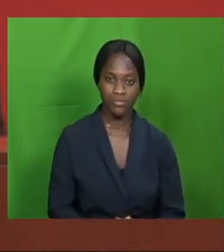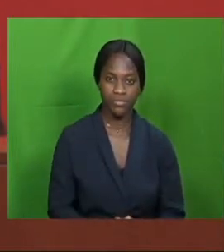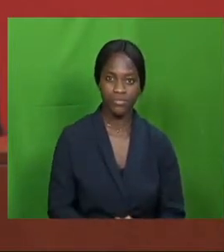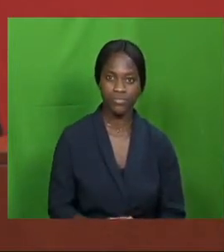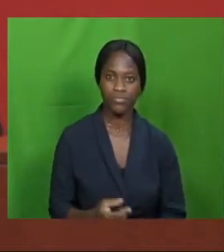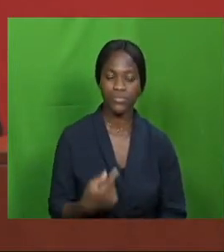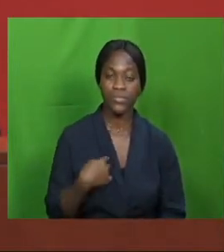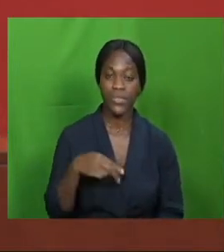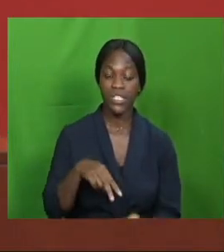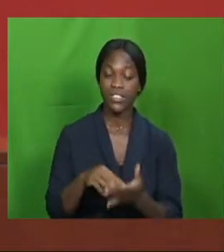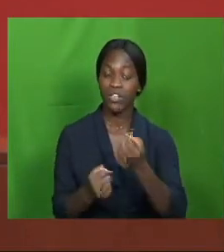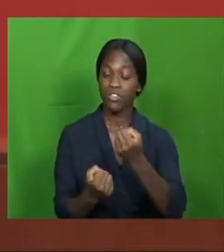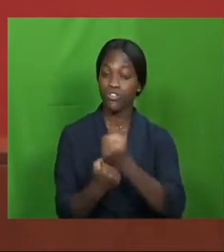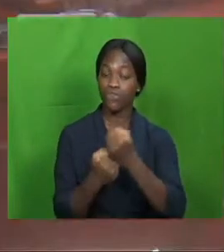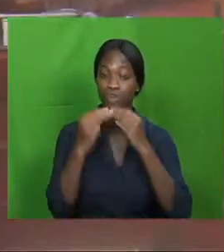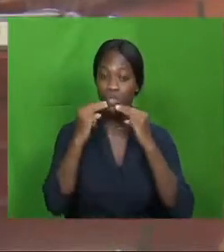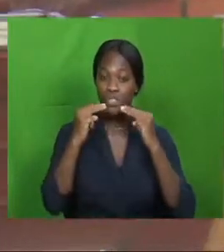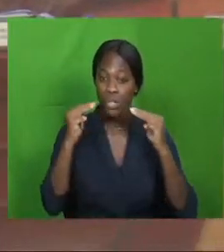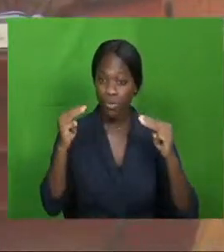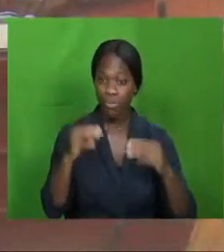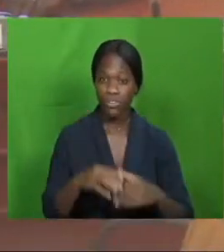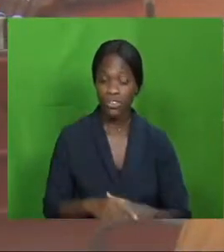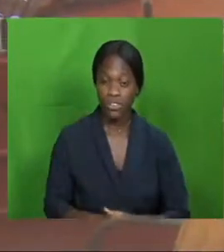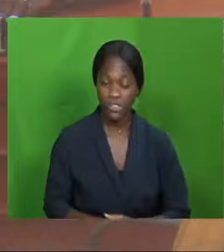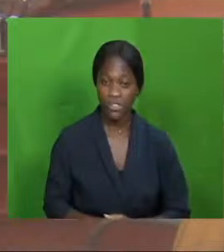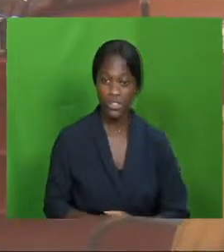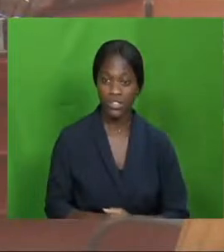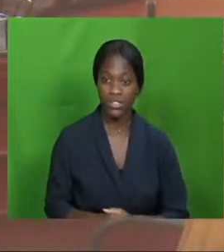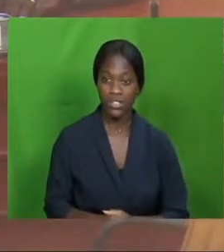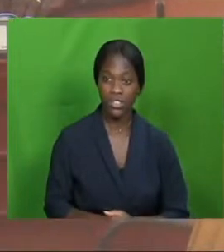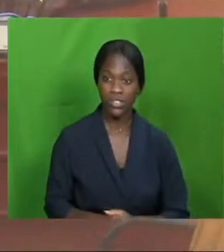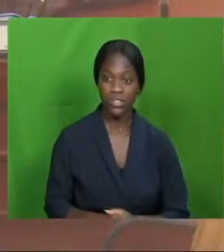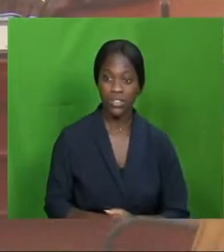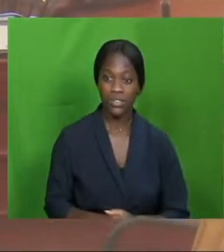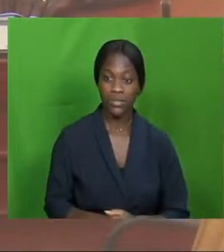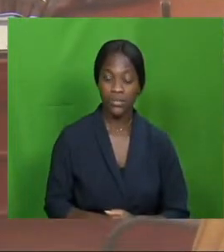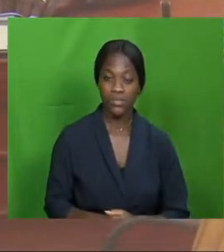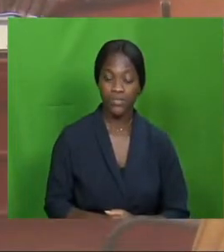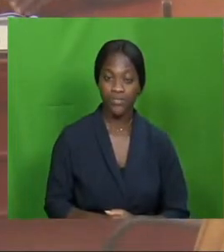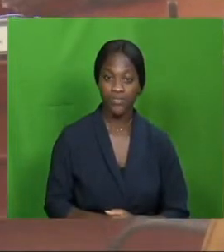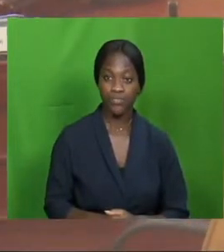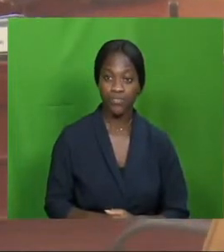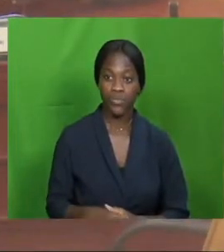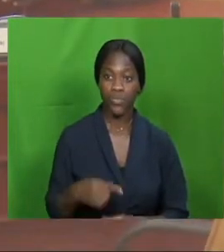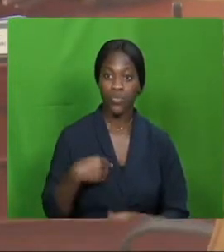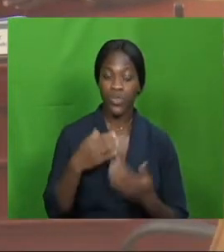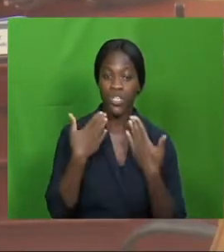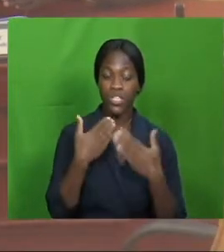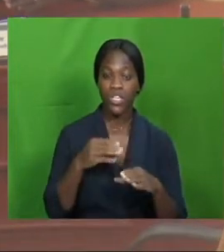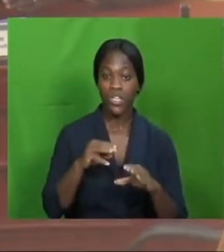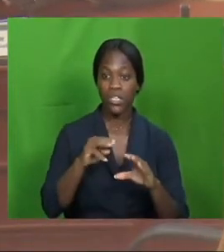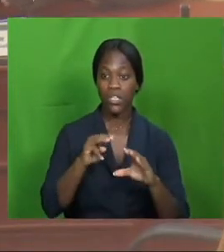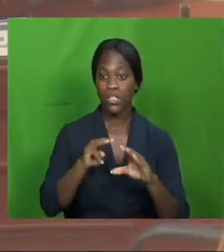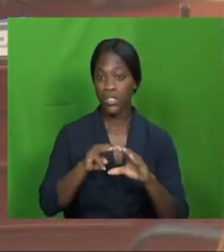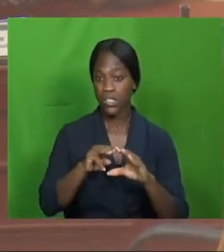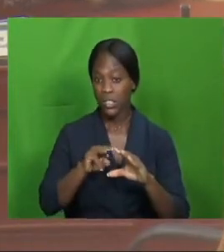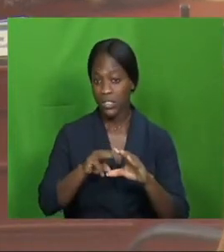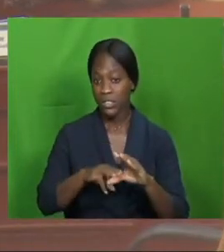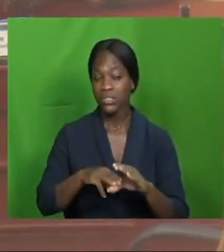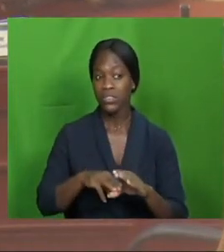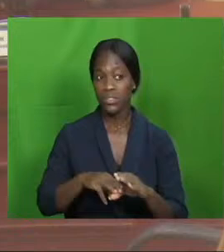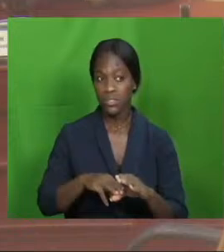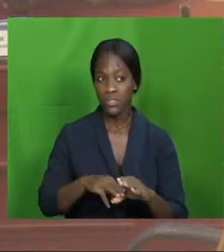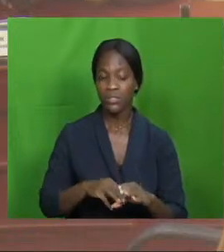second the motion, and in doing so, to thank the chair for